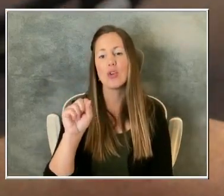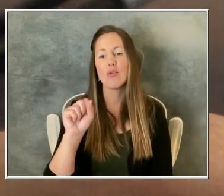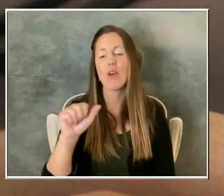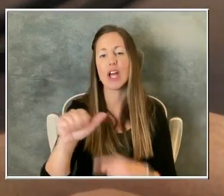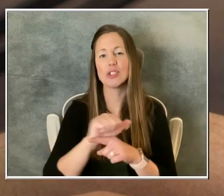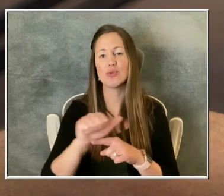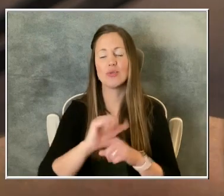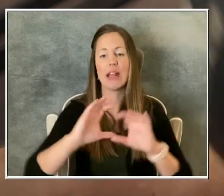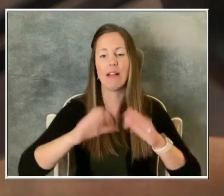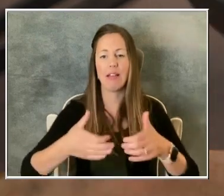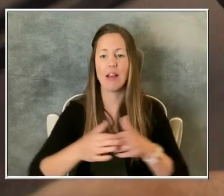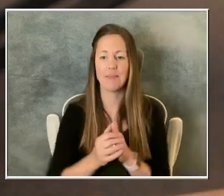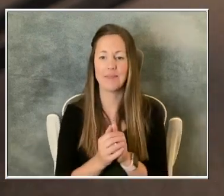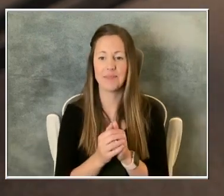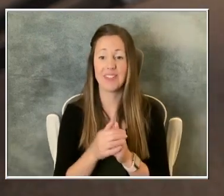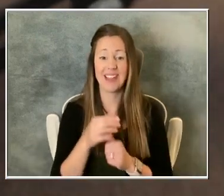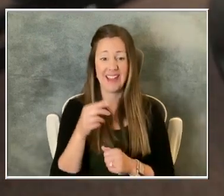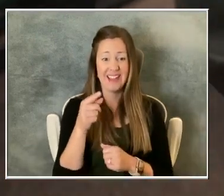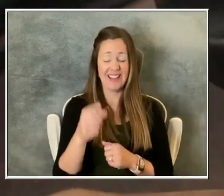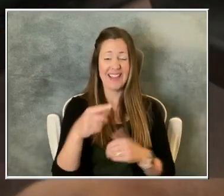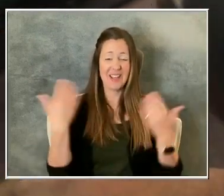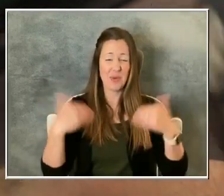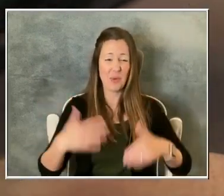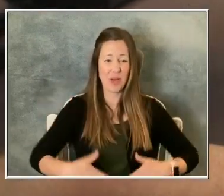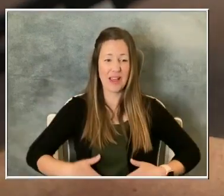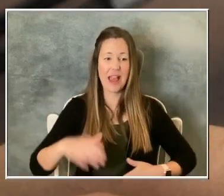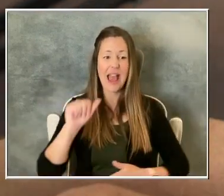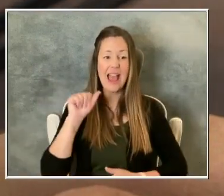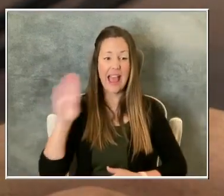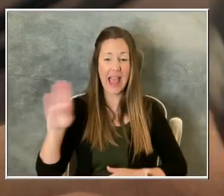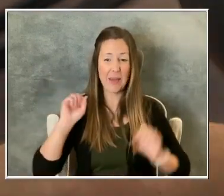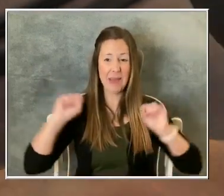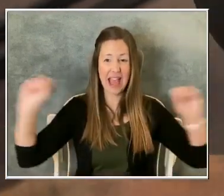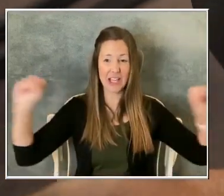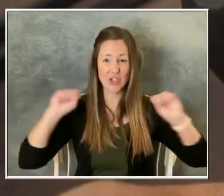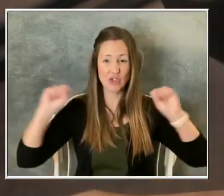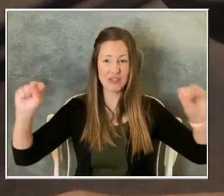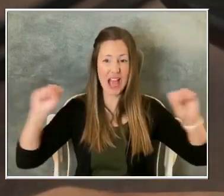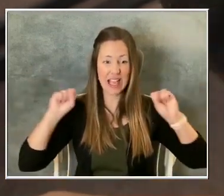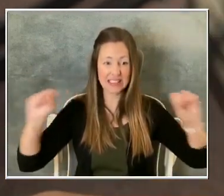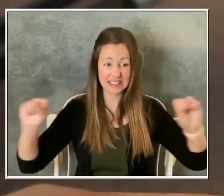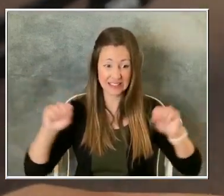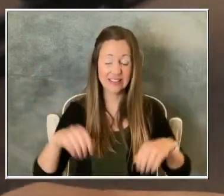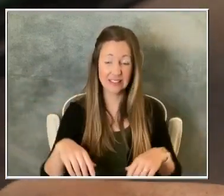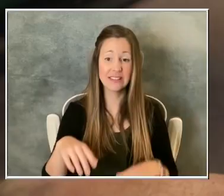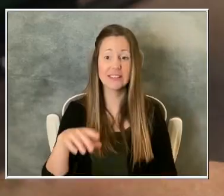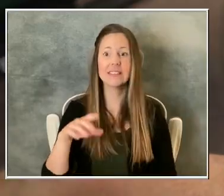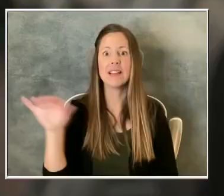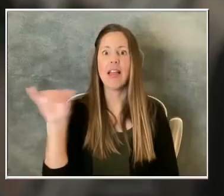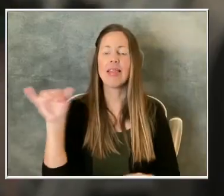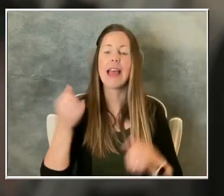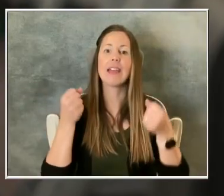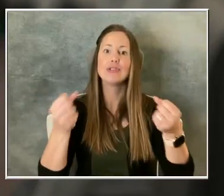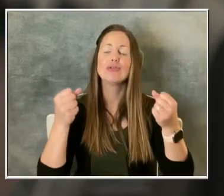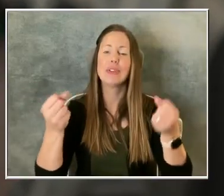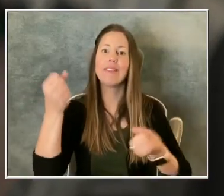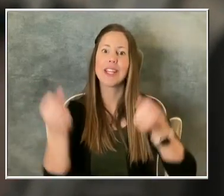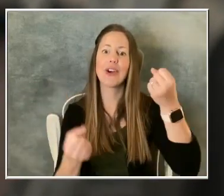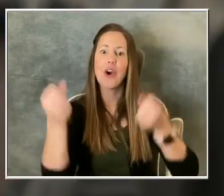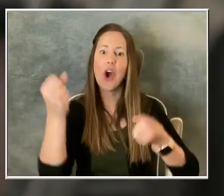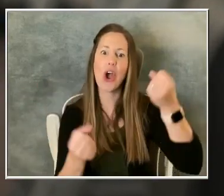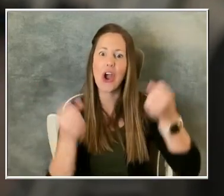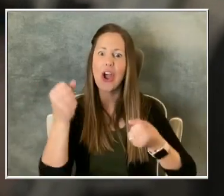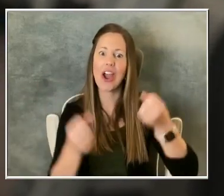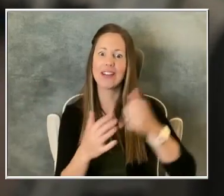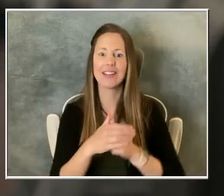stomach-wrecking ab exercise, but they call it driving Miss Daisies. That's like we're driving the car. You gotta work when you